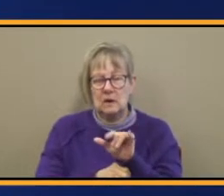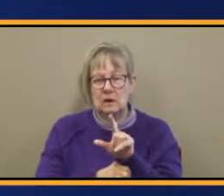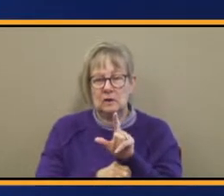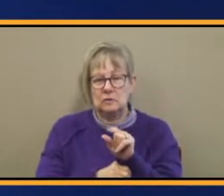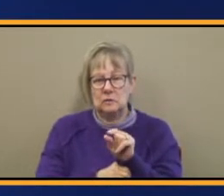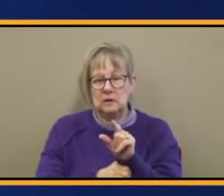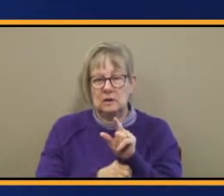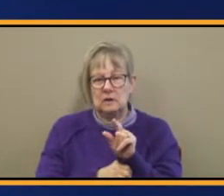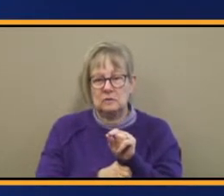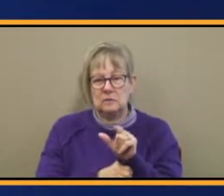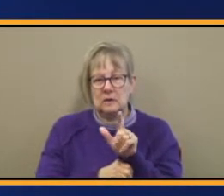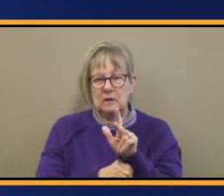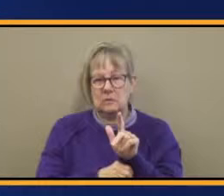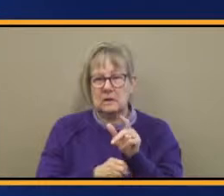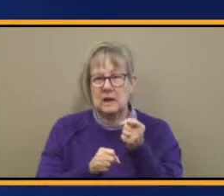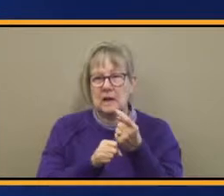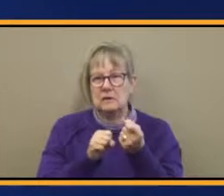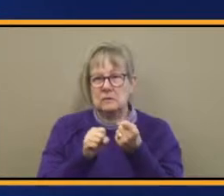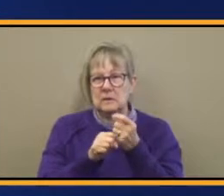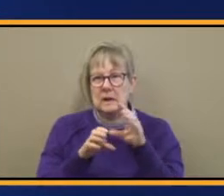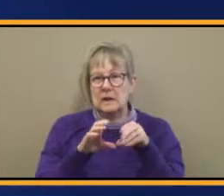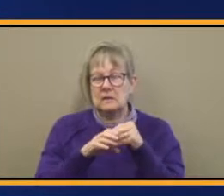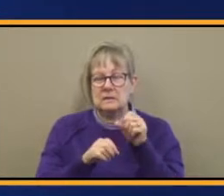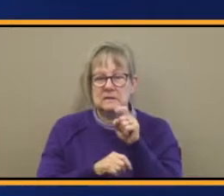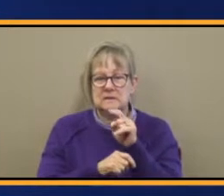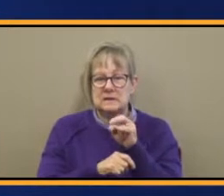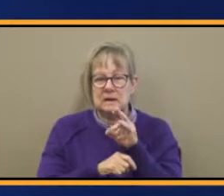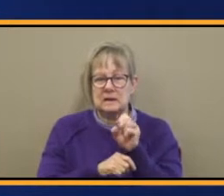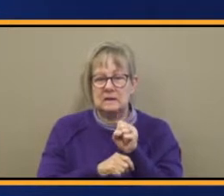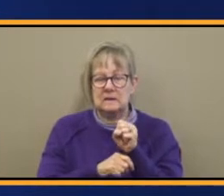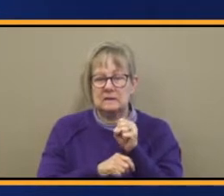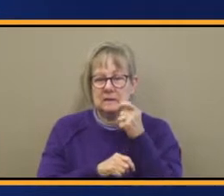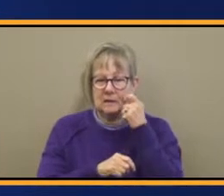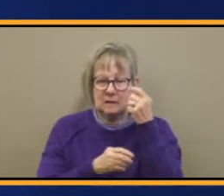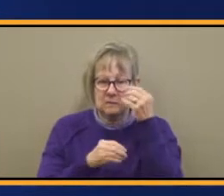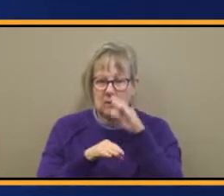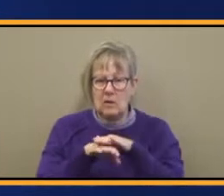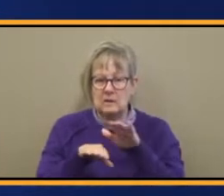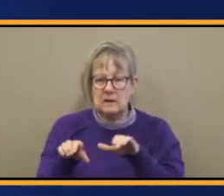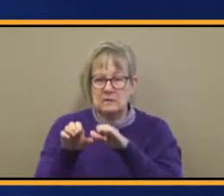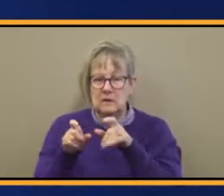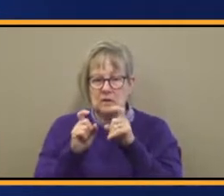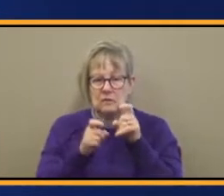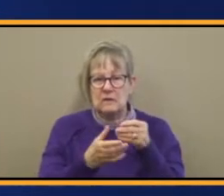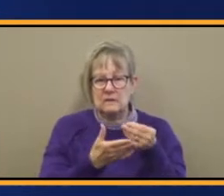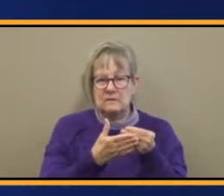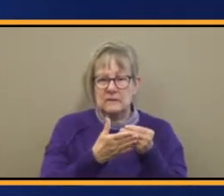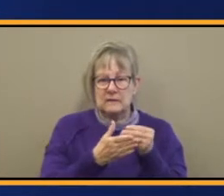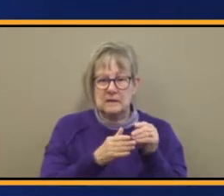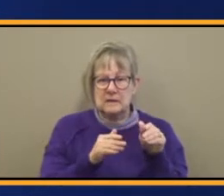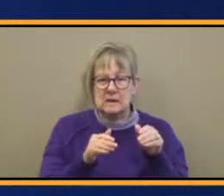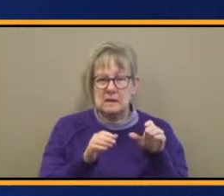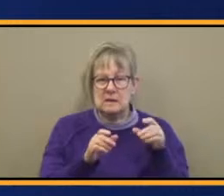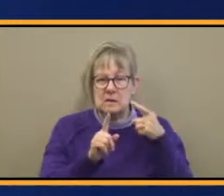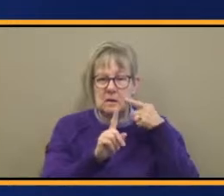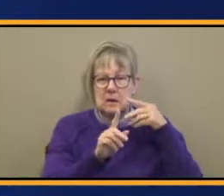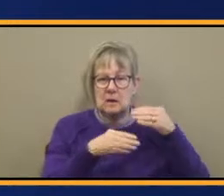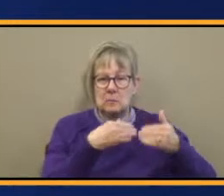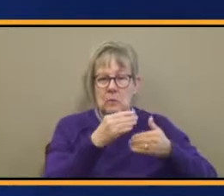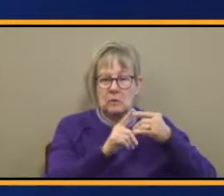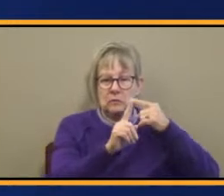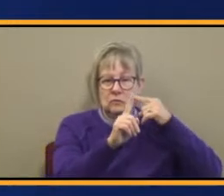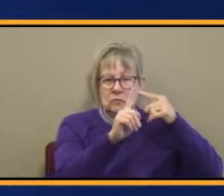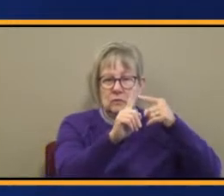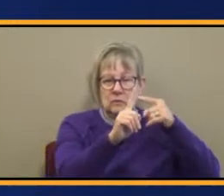annual report, including a status update on activities, use of grant funds, and progress toward performance measures identified by the